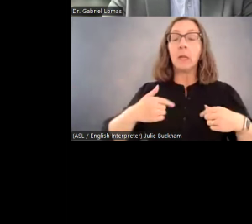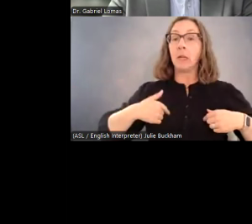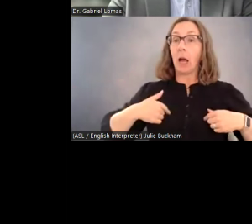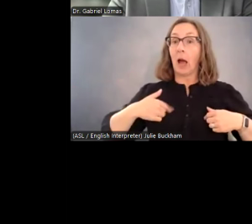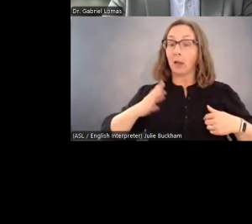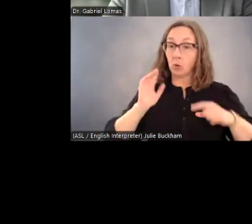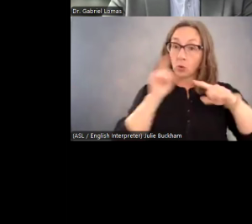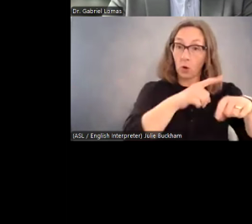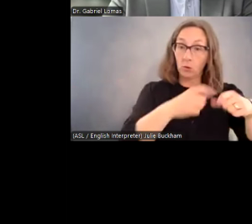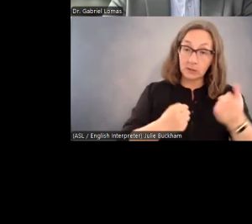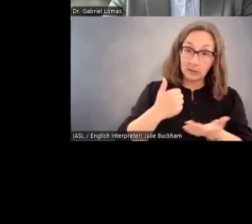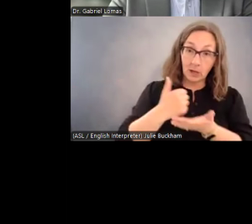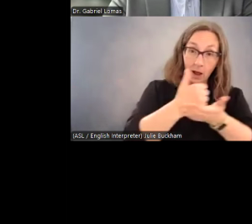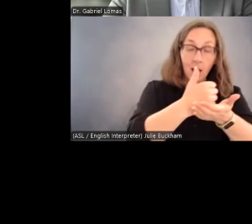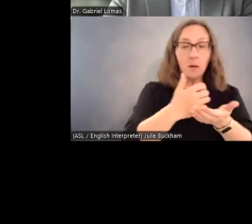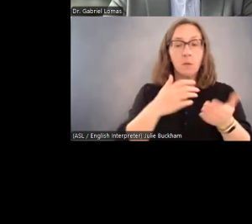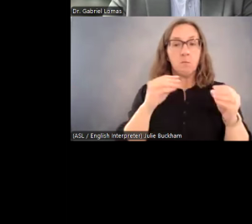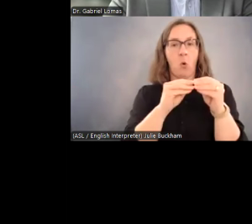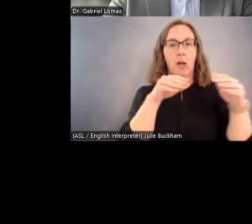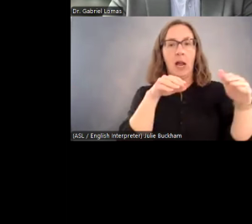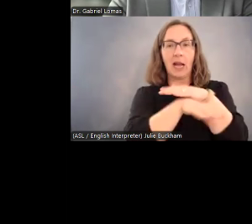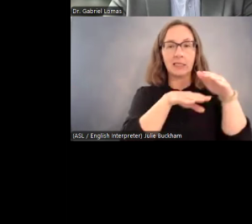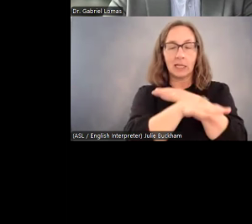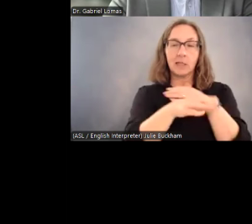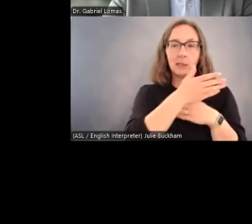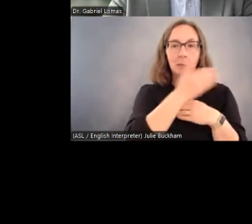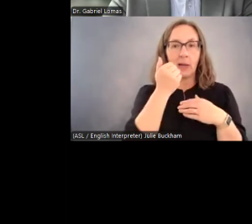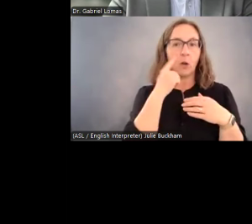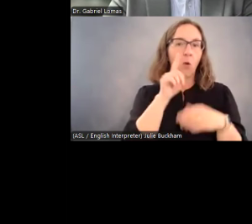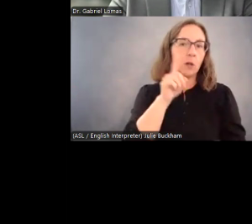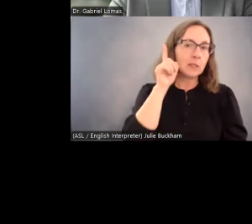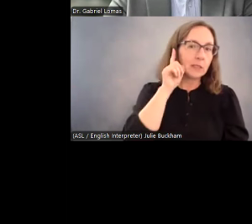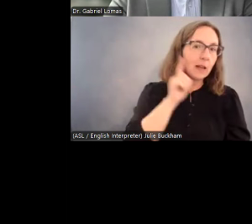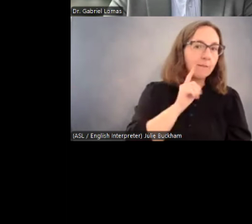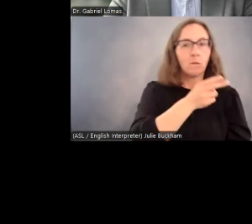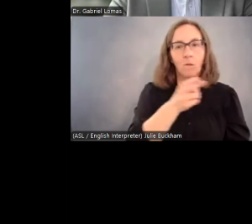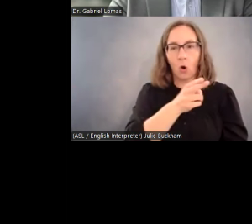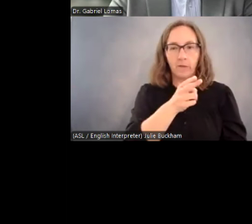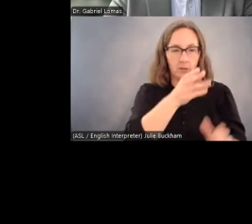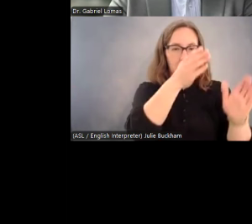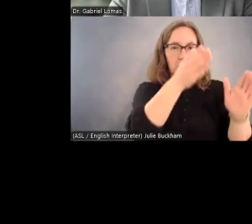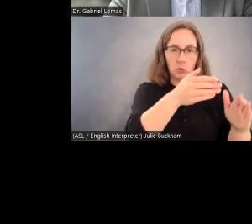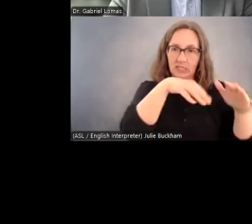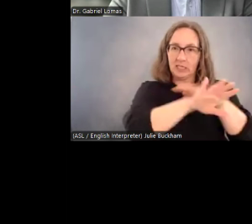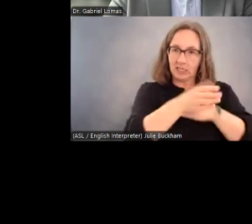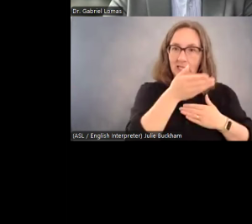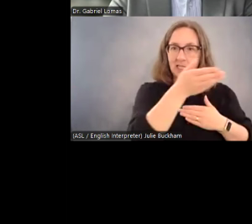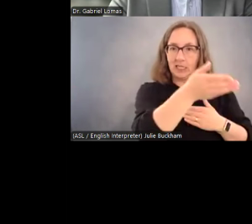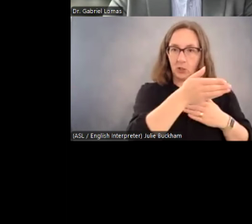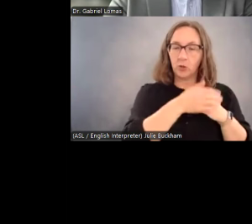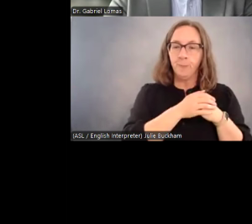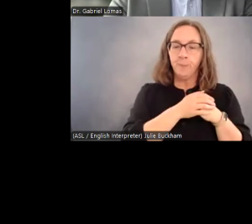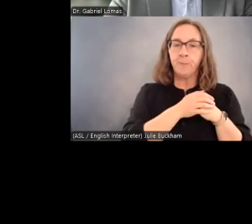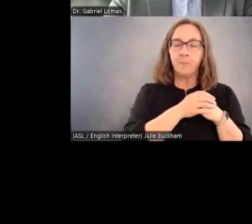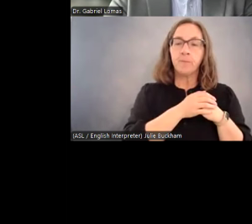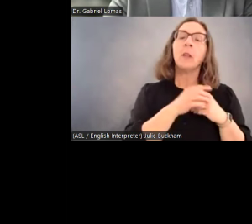what they can do to have more access, better access for hard of hearing and deaf individuals when they come into the system